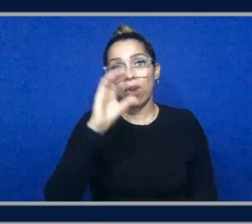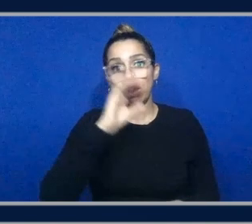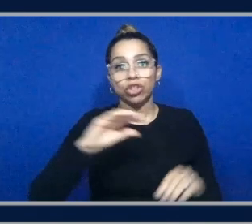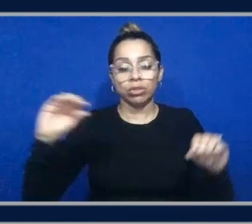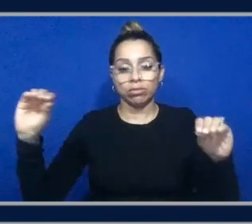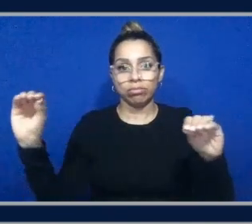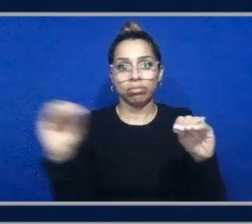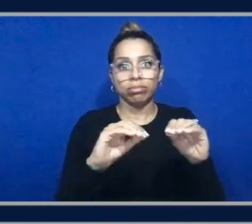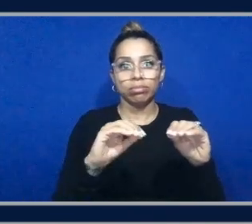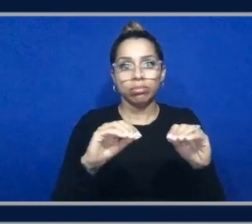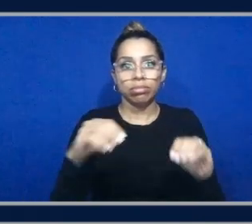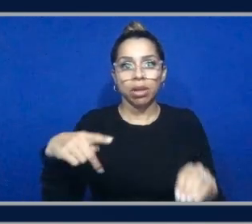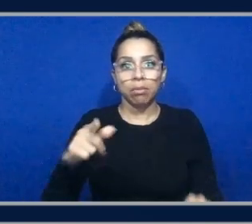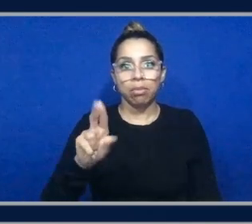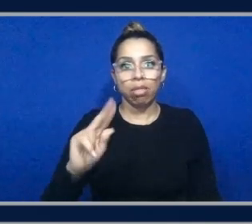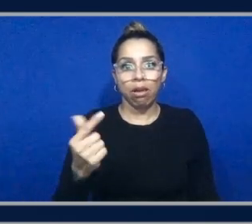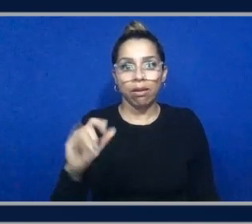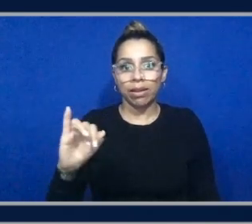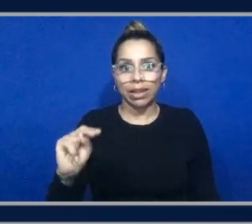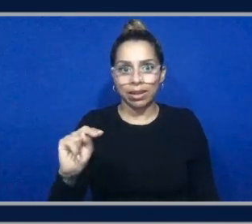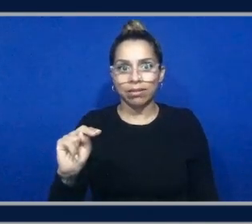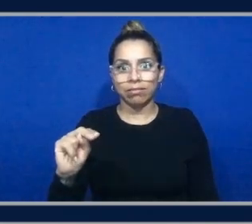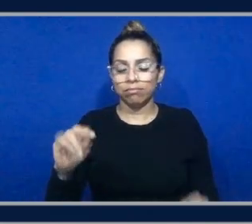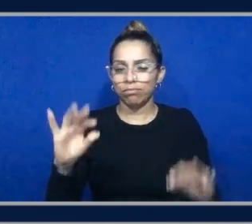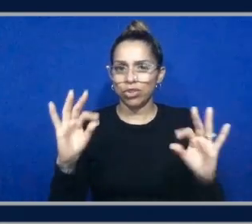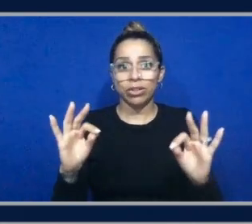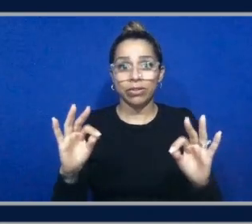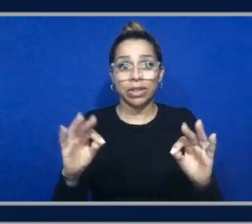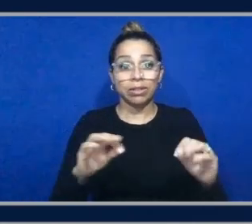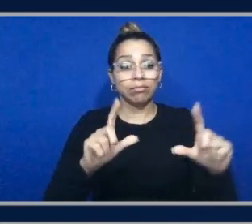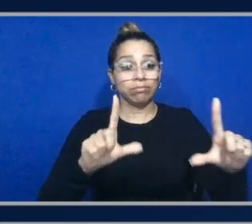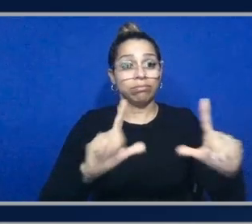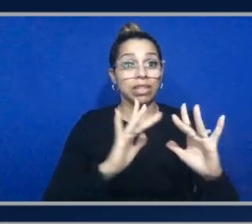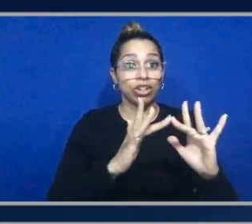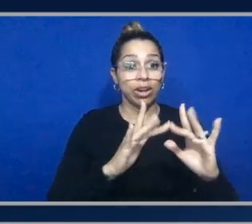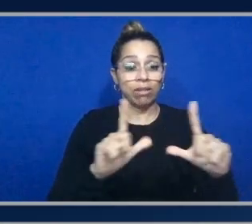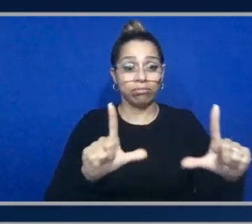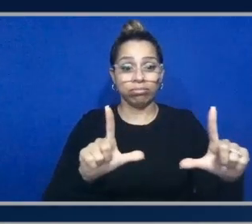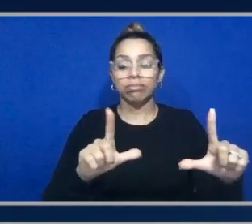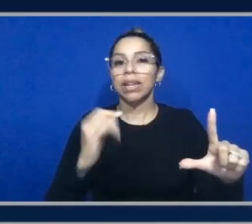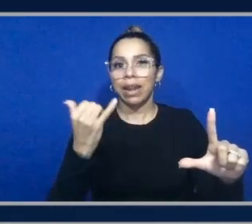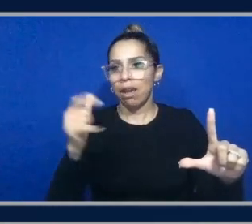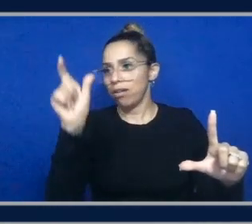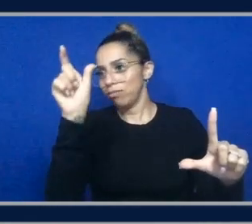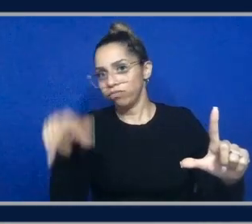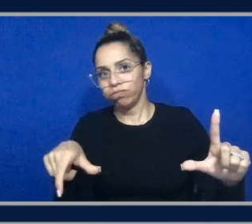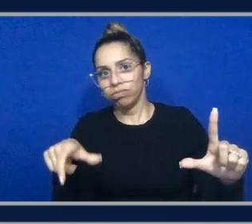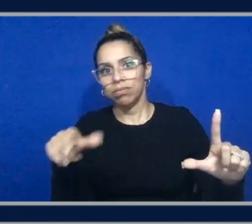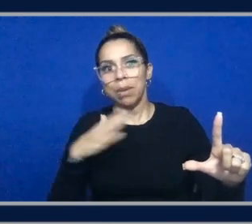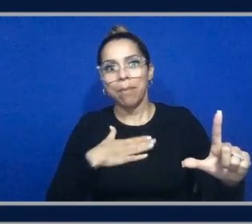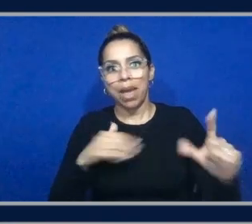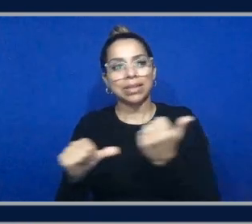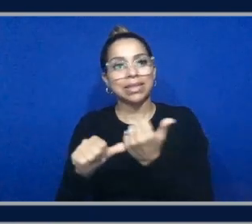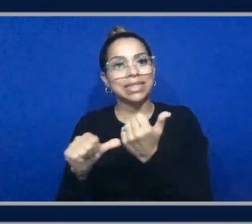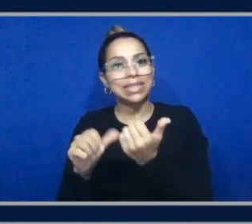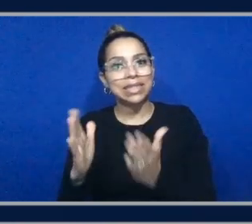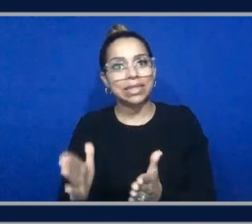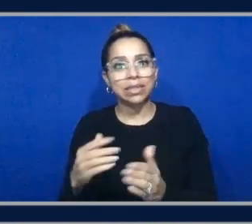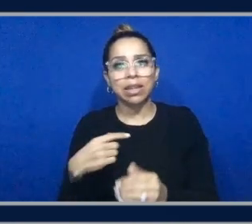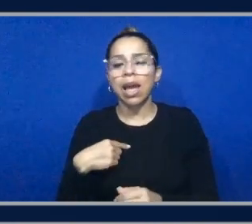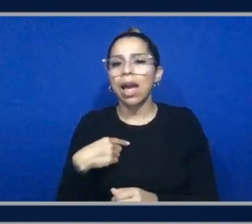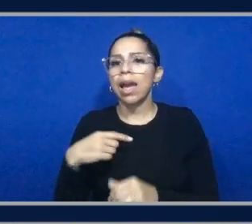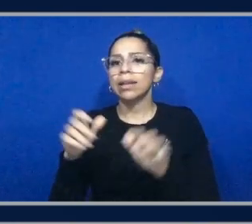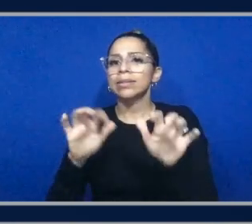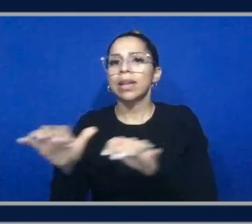assistant at my service on my right hand side. And what I'm going to do is that I just say summarize. And what I'm going to get